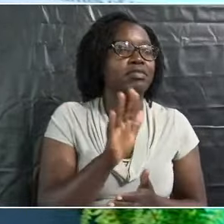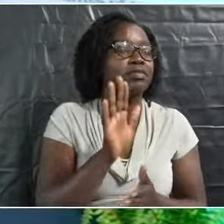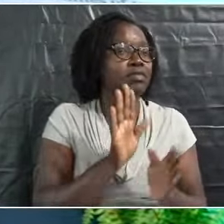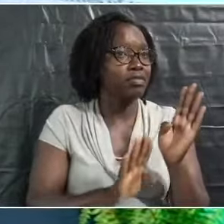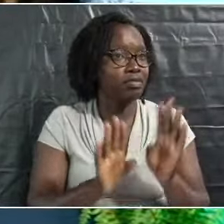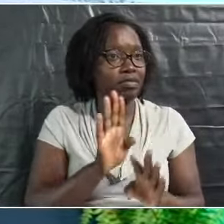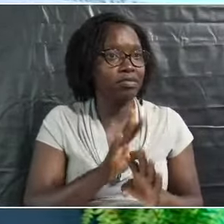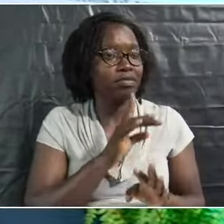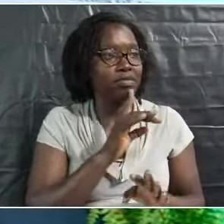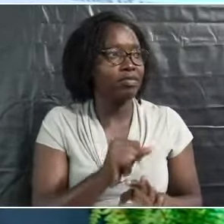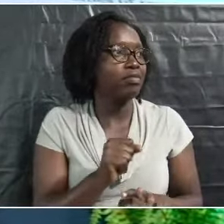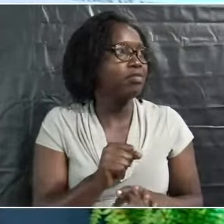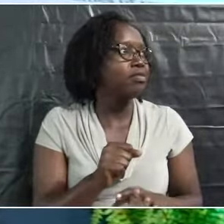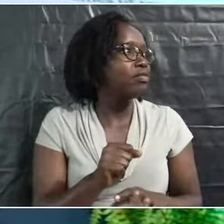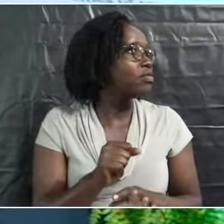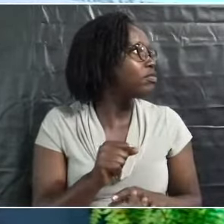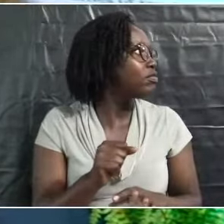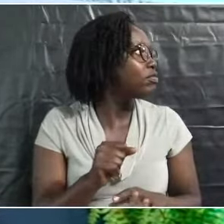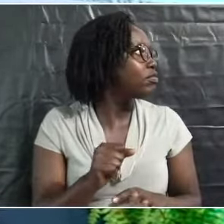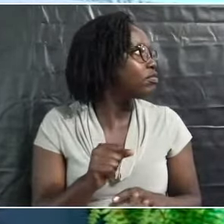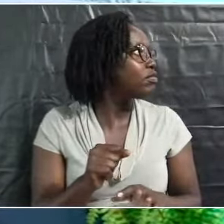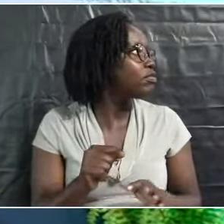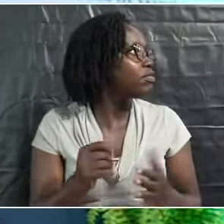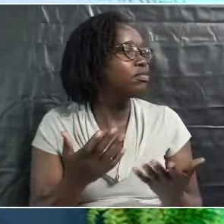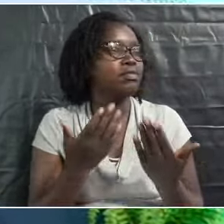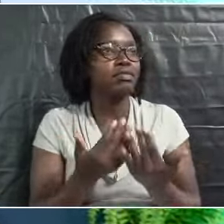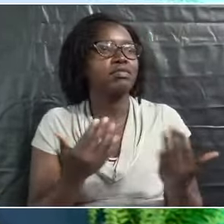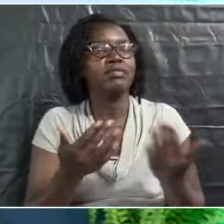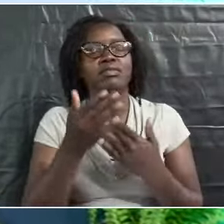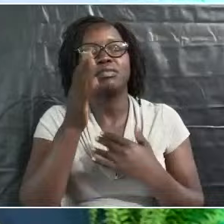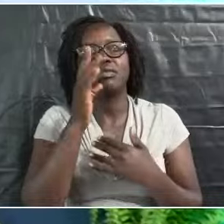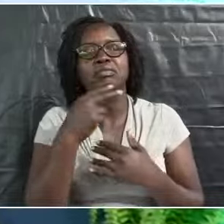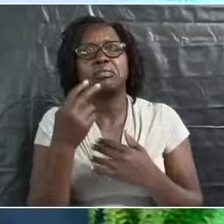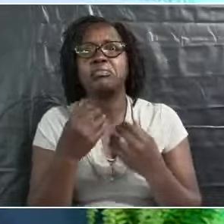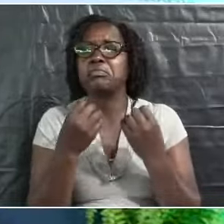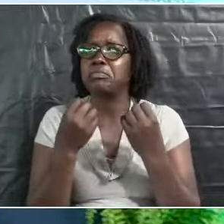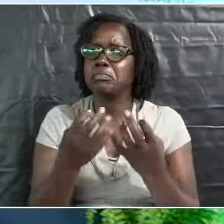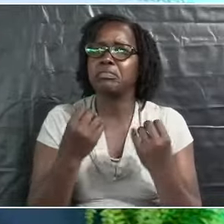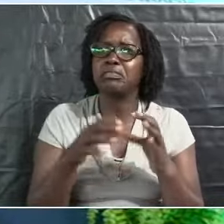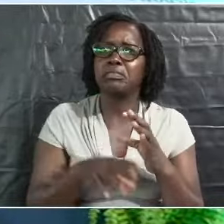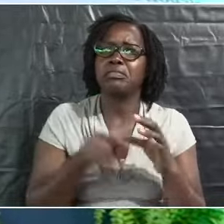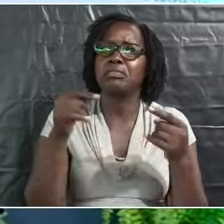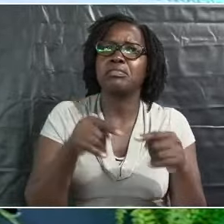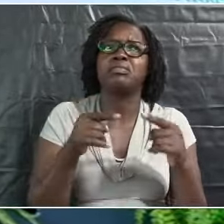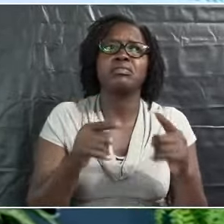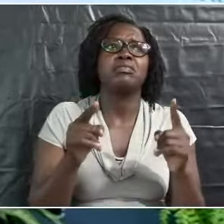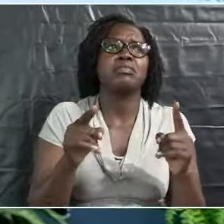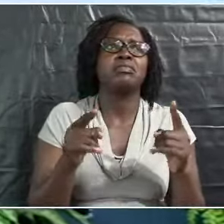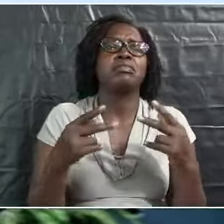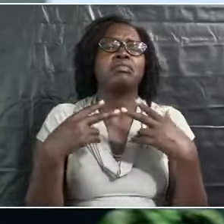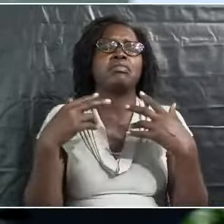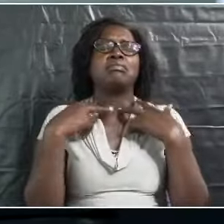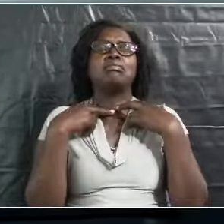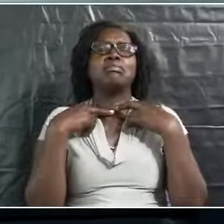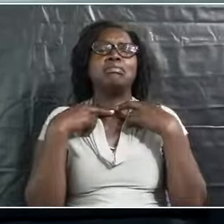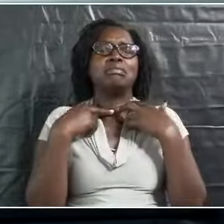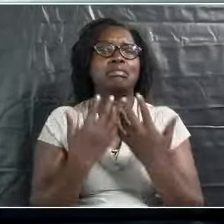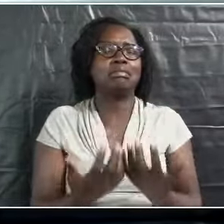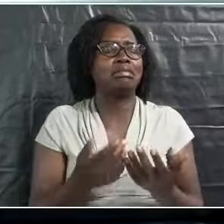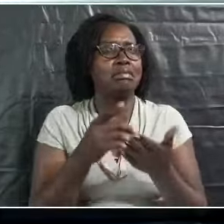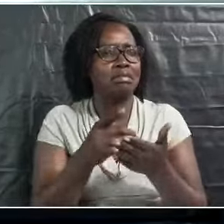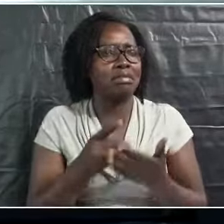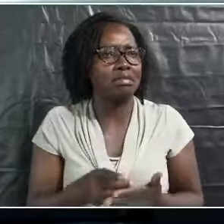are many people, children of God, who find themselves trapped in heavy debt.